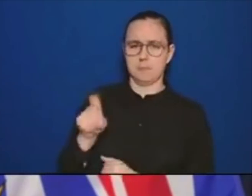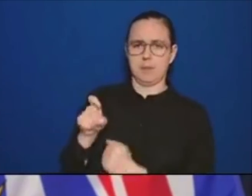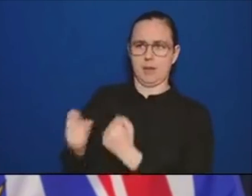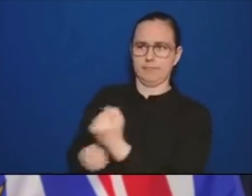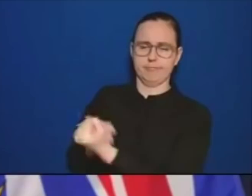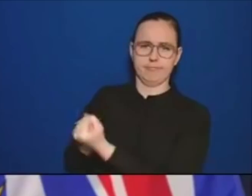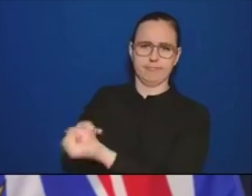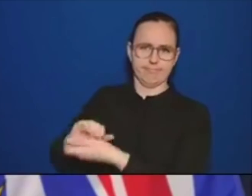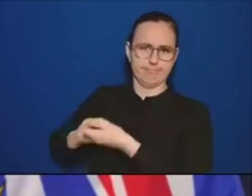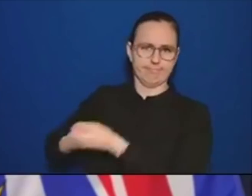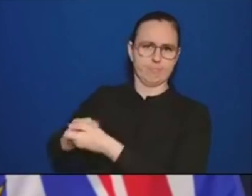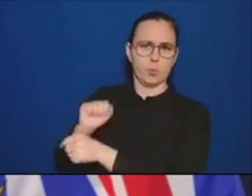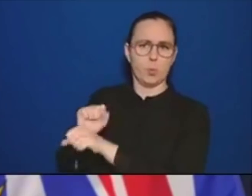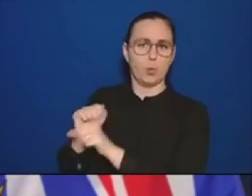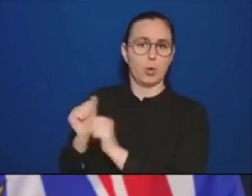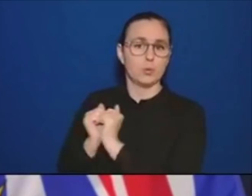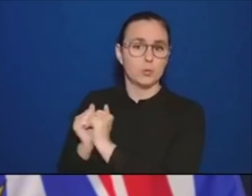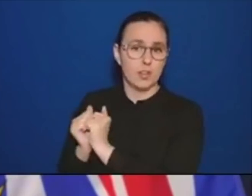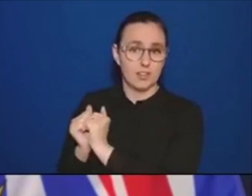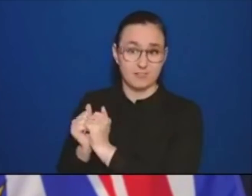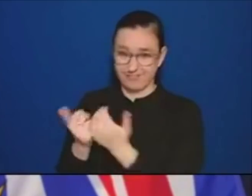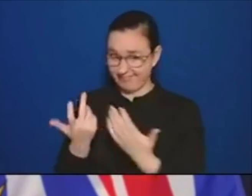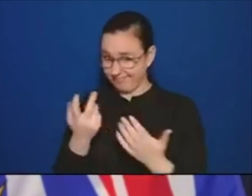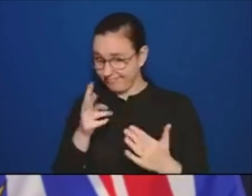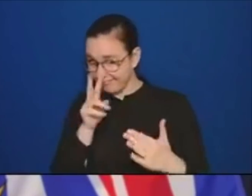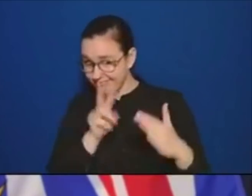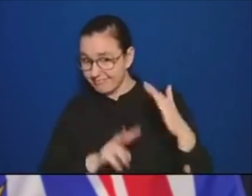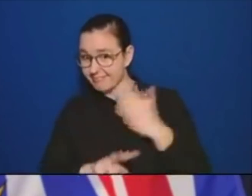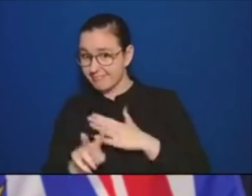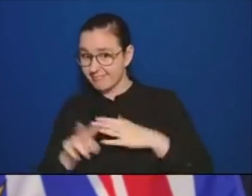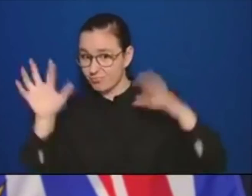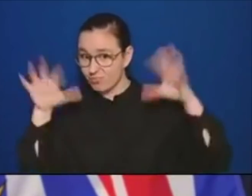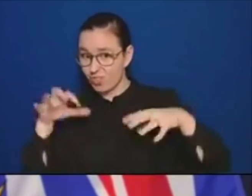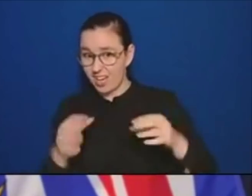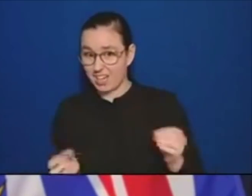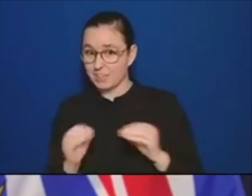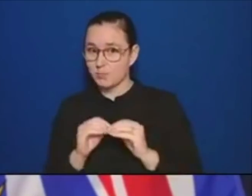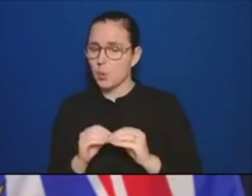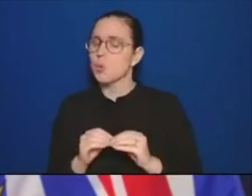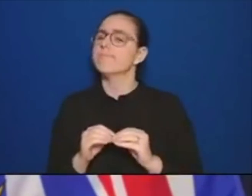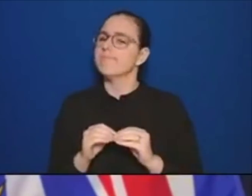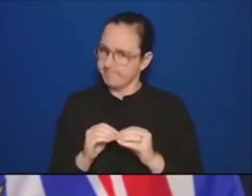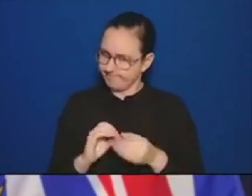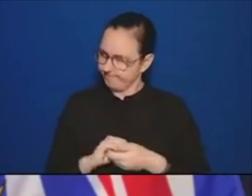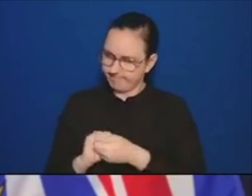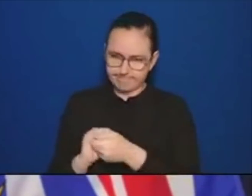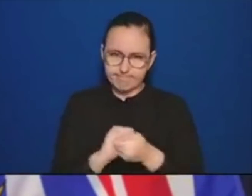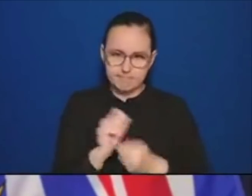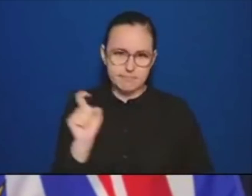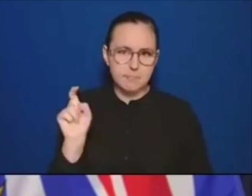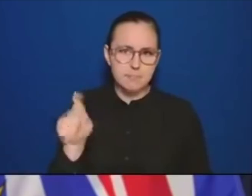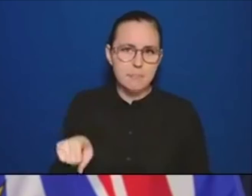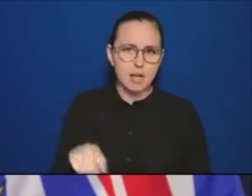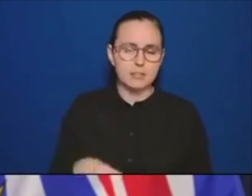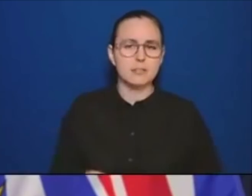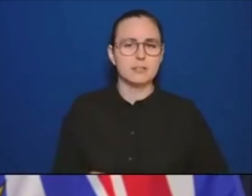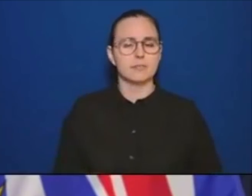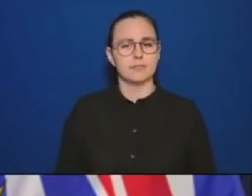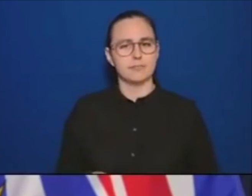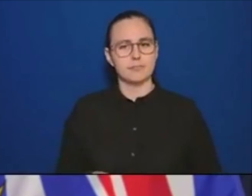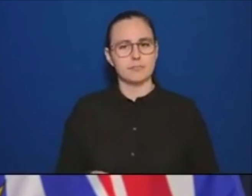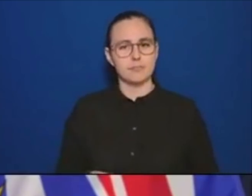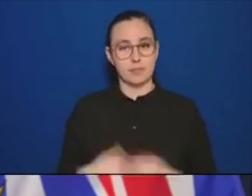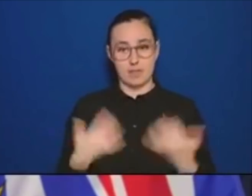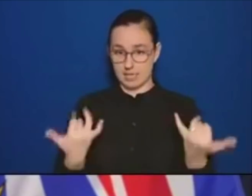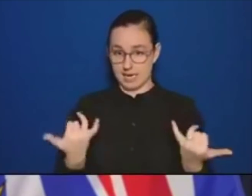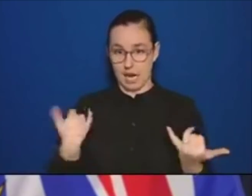rain in the coming week. In order to prepare First Nation communities, we are engaging with impacted nations. We're reaching out